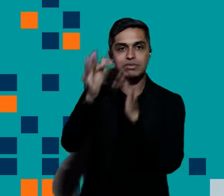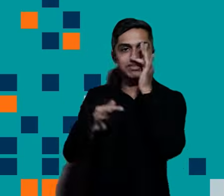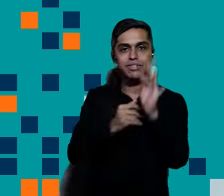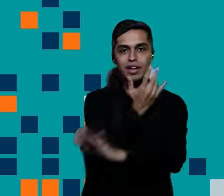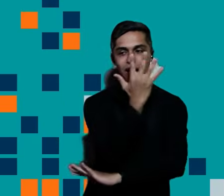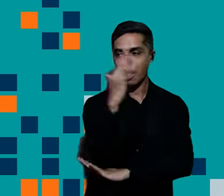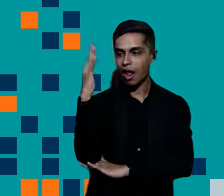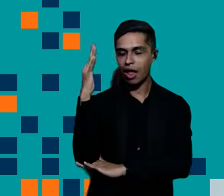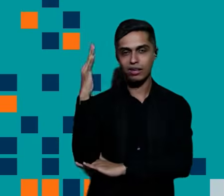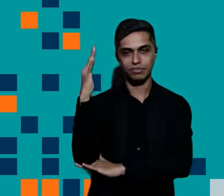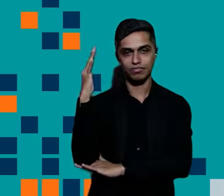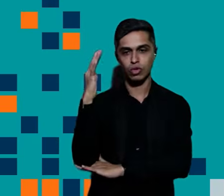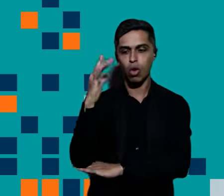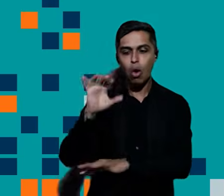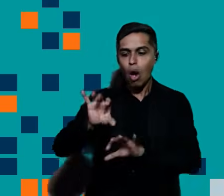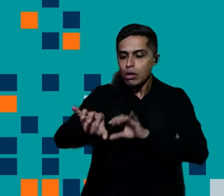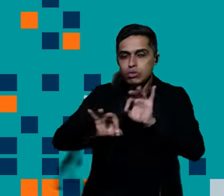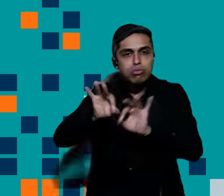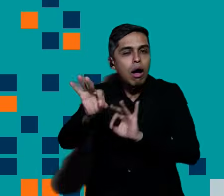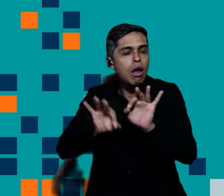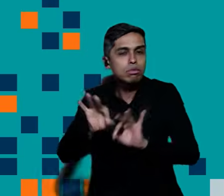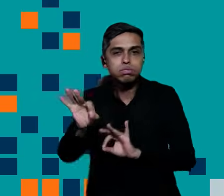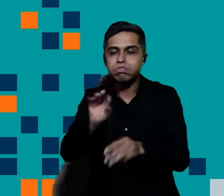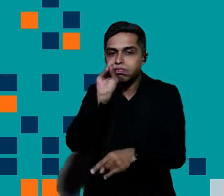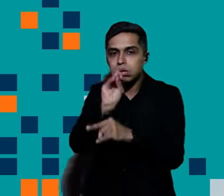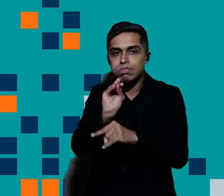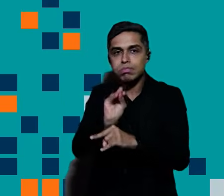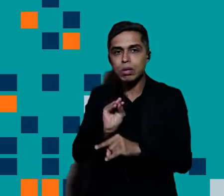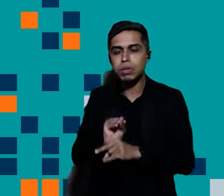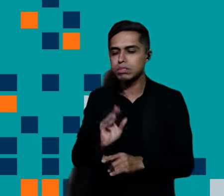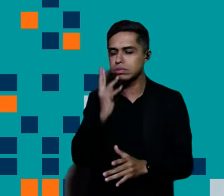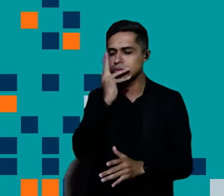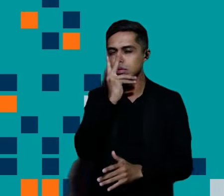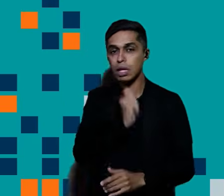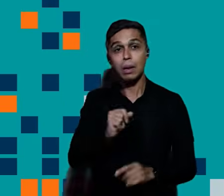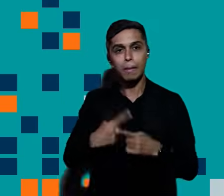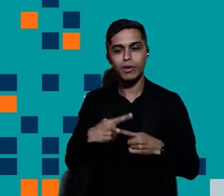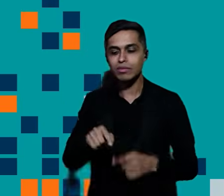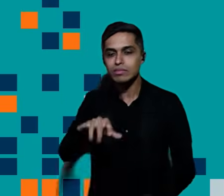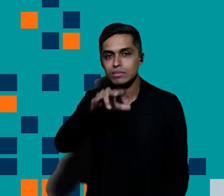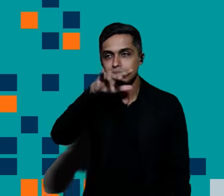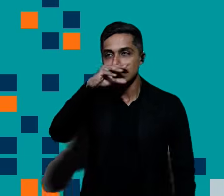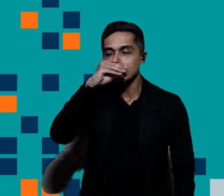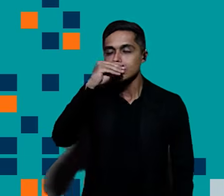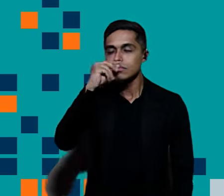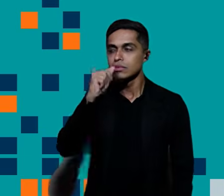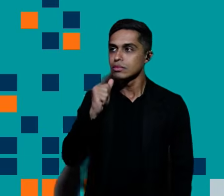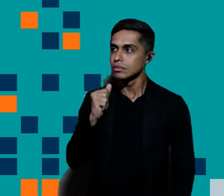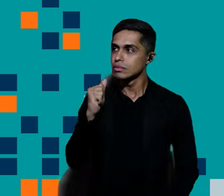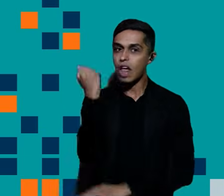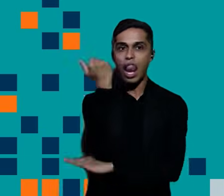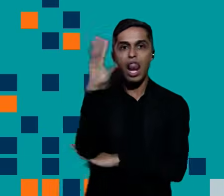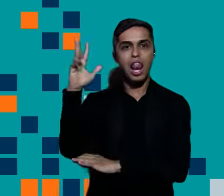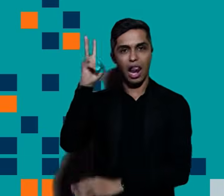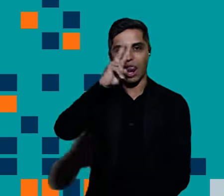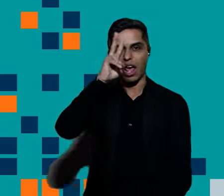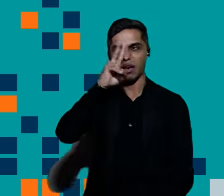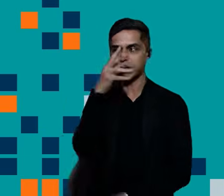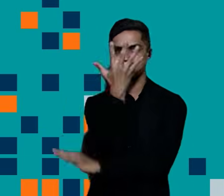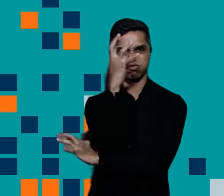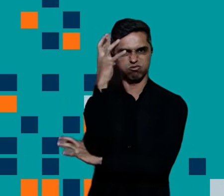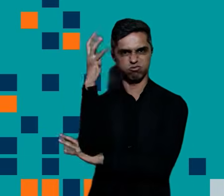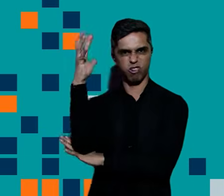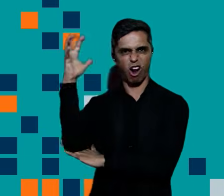very specifically because it has the scent of a forest. We know that the